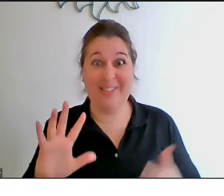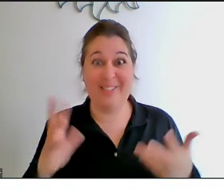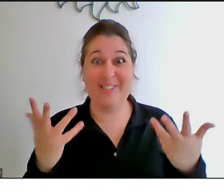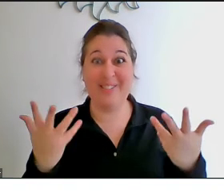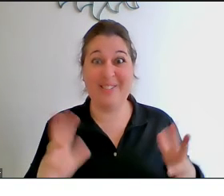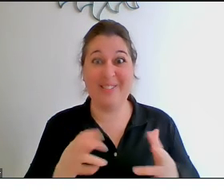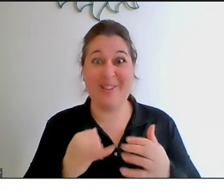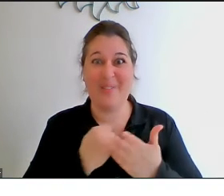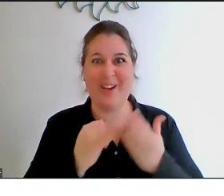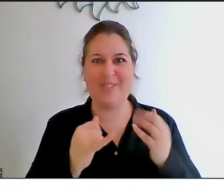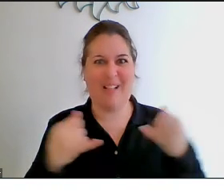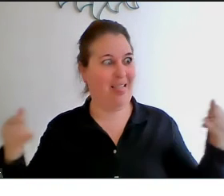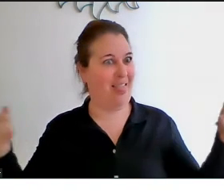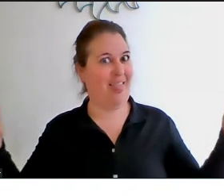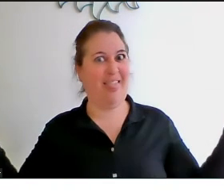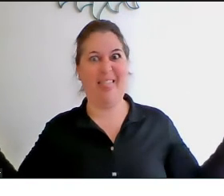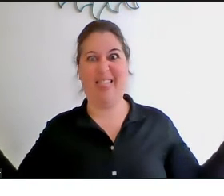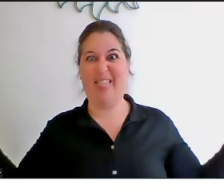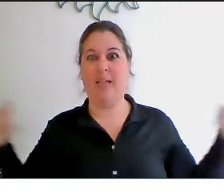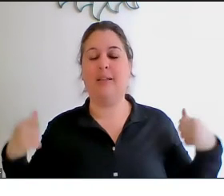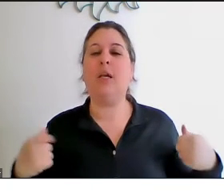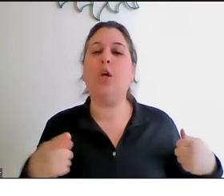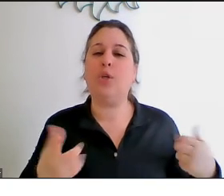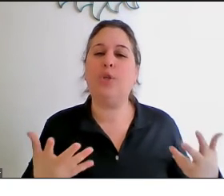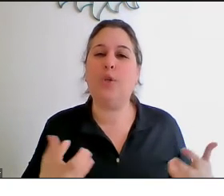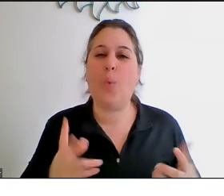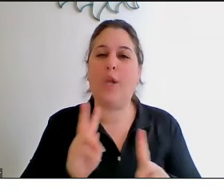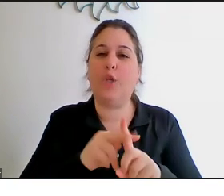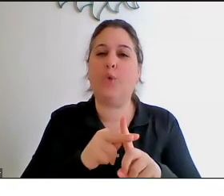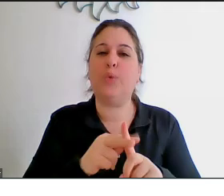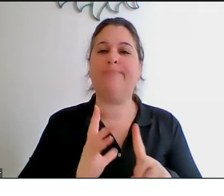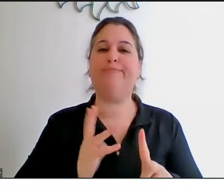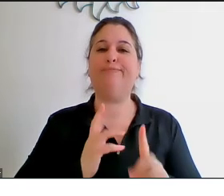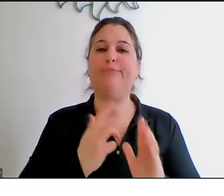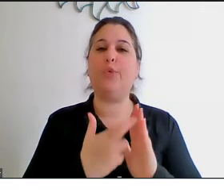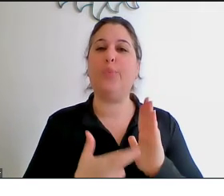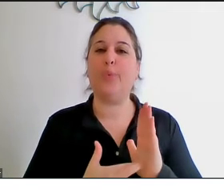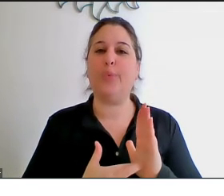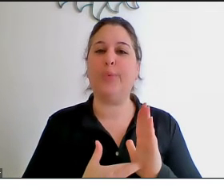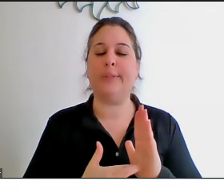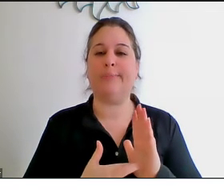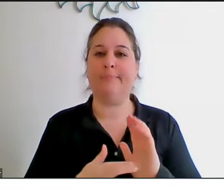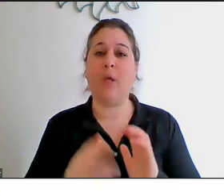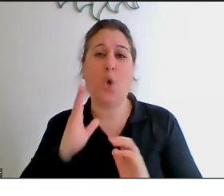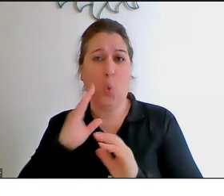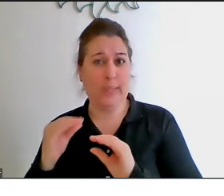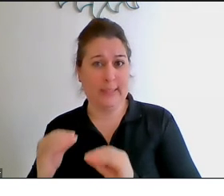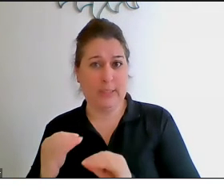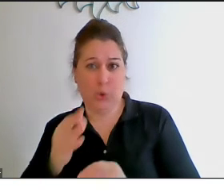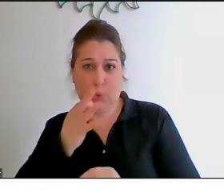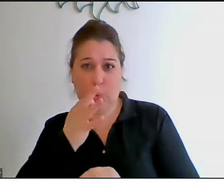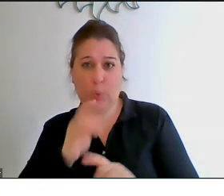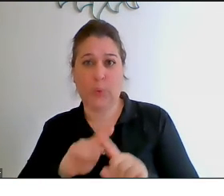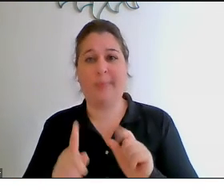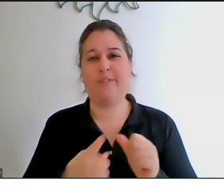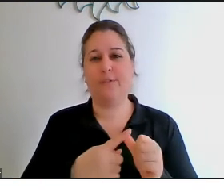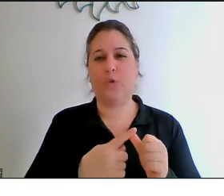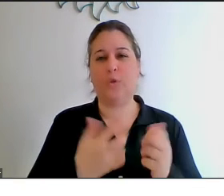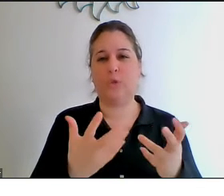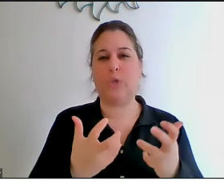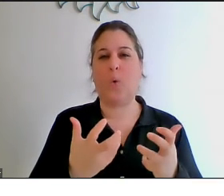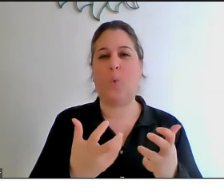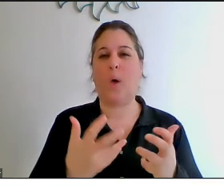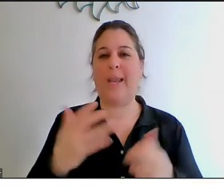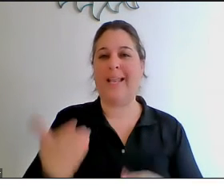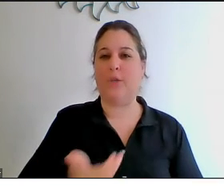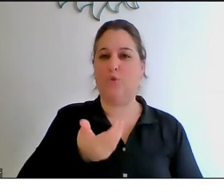rules. Okay, that's what you're going to want to use. But before I get to that, we're going to talk about the jar method, which is